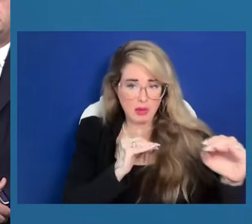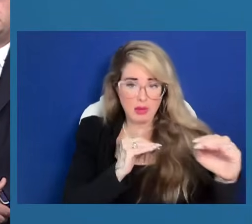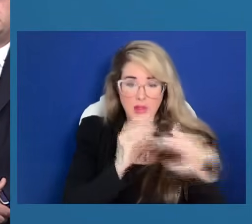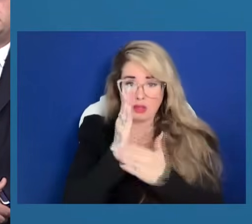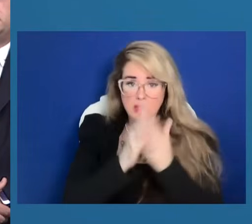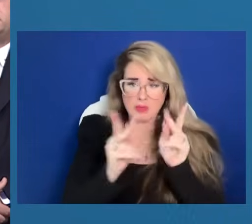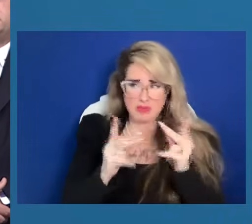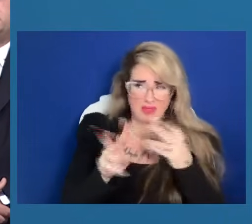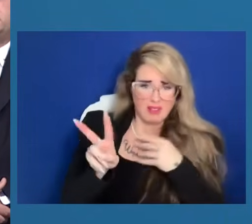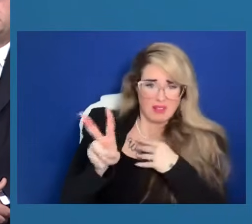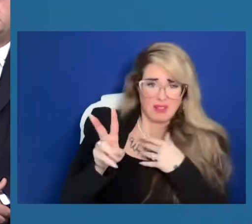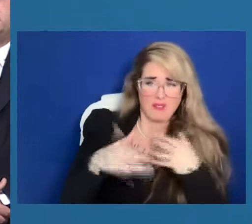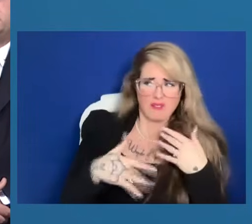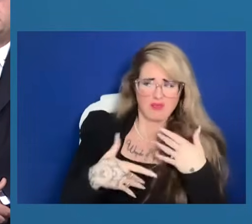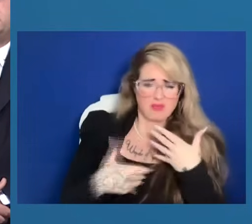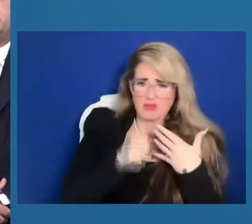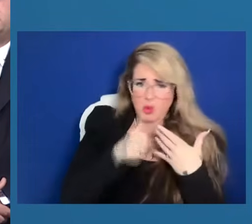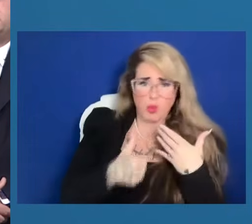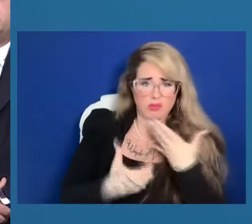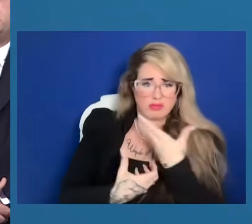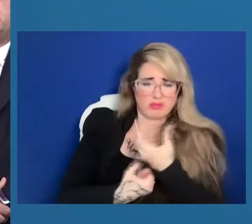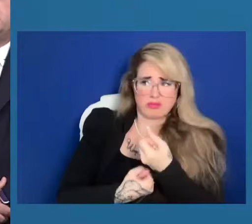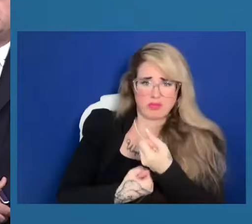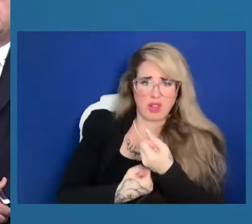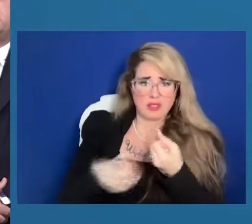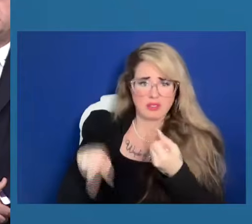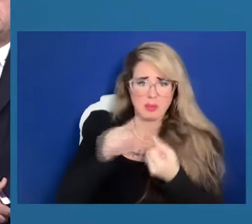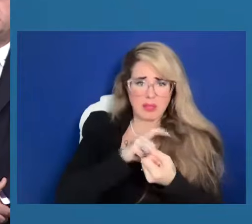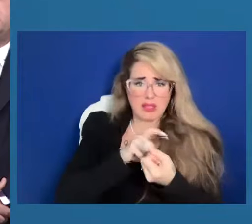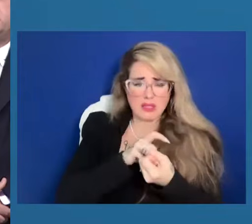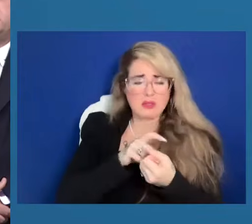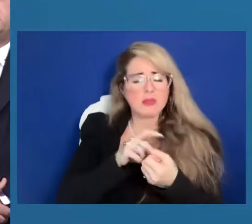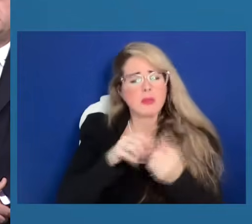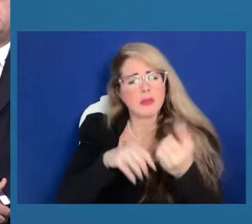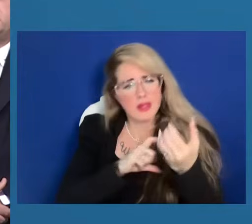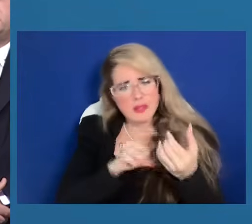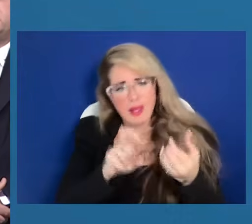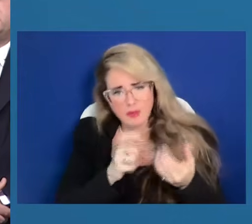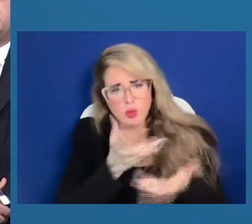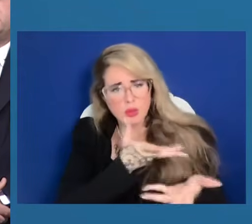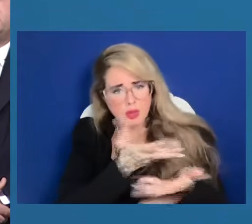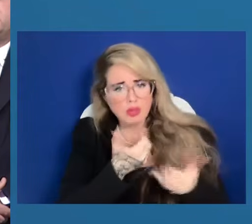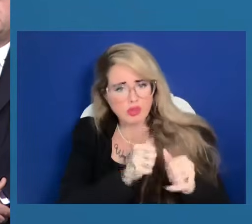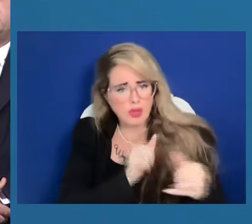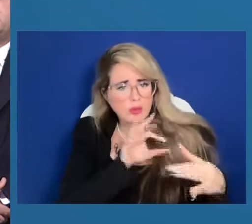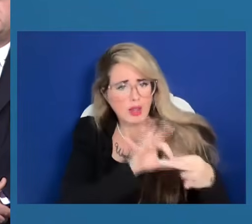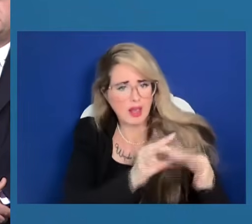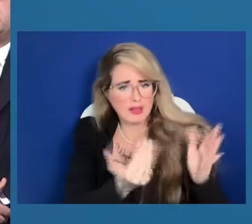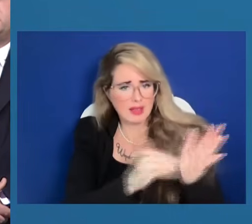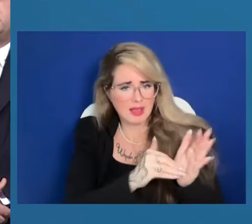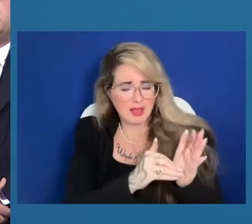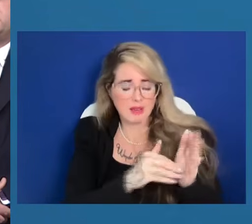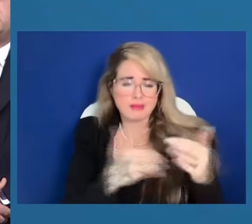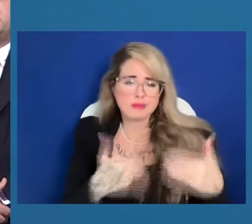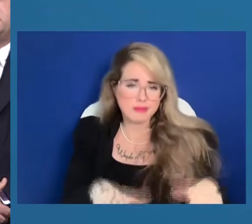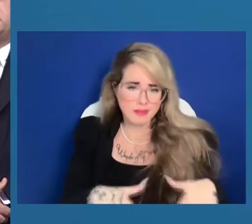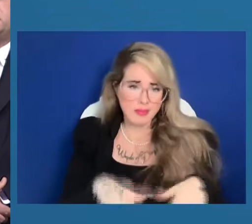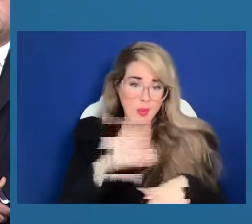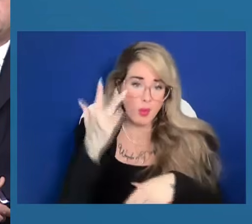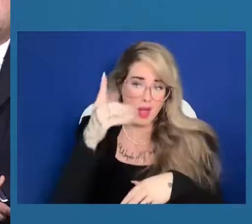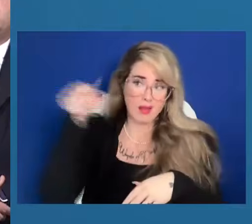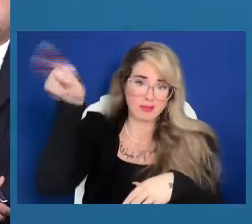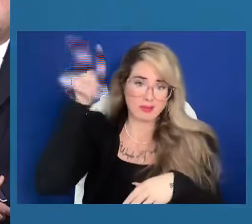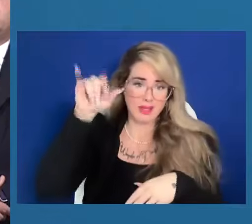by actions that they themselves did not take. That makes the job harder and our communities less